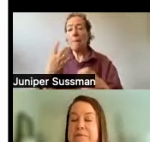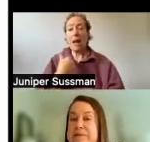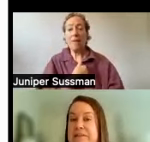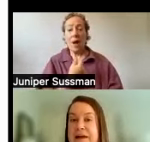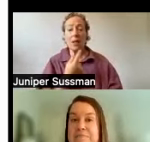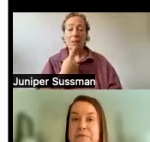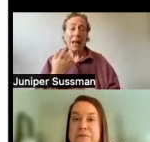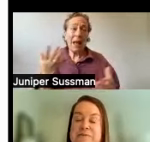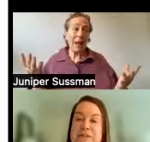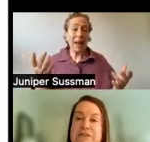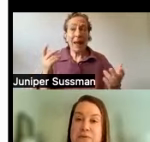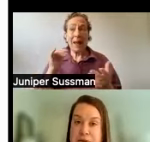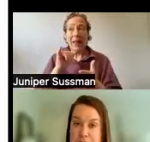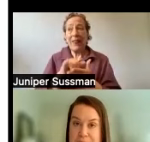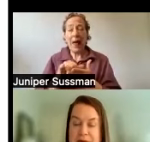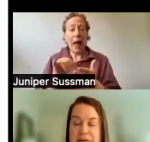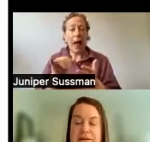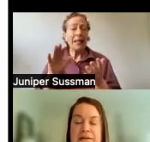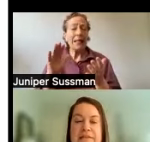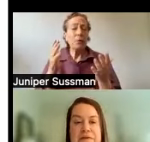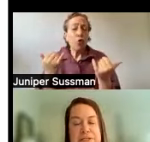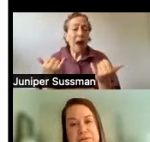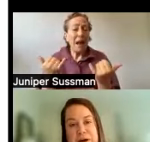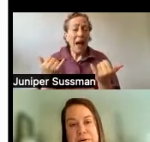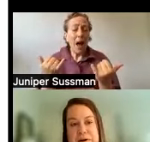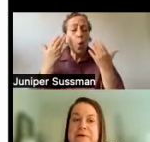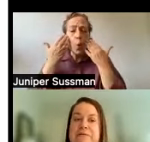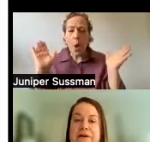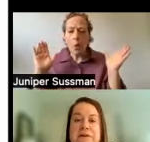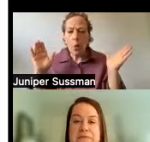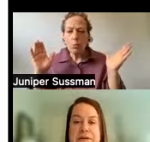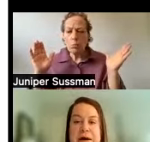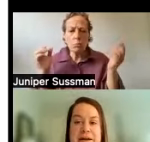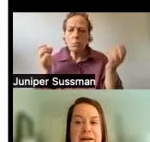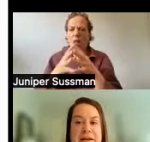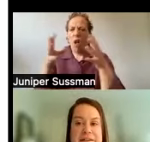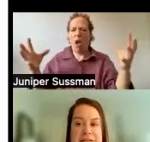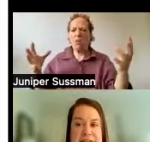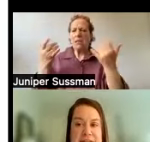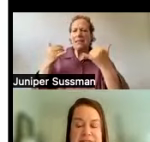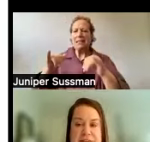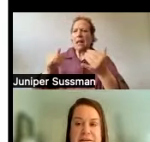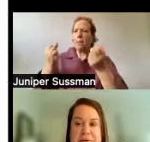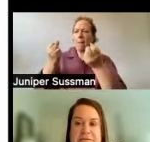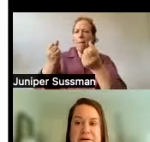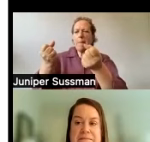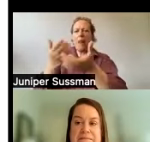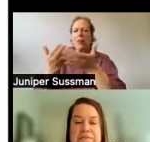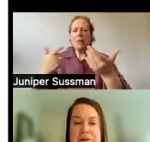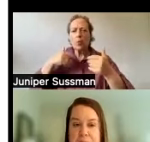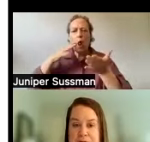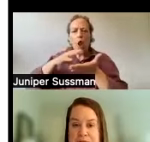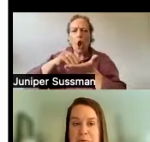is probably a lot more that we don't know than we do know about long COVID. But to give us a little bit of